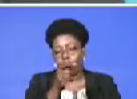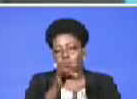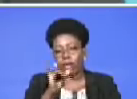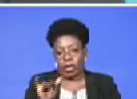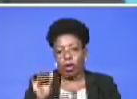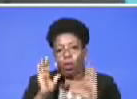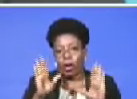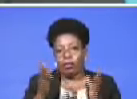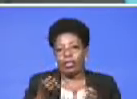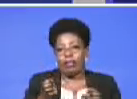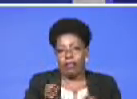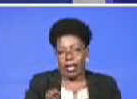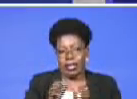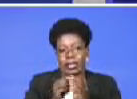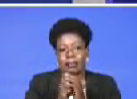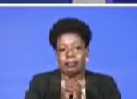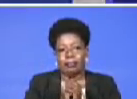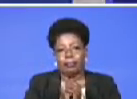magnificent event.